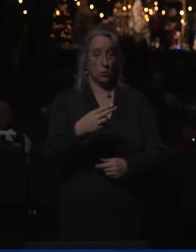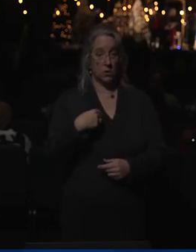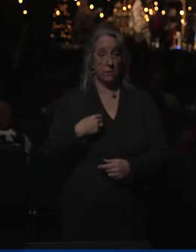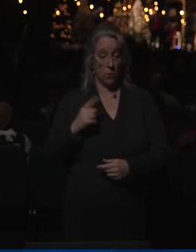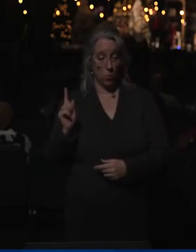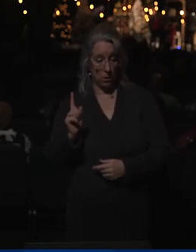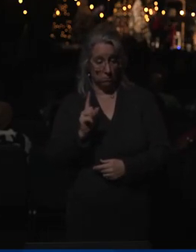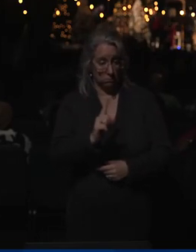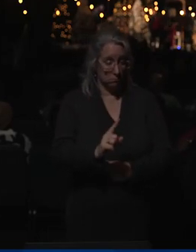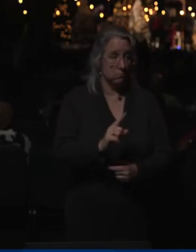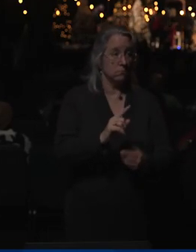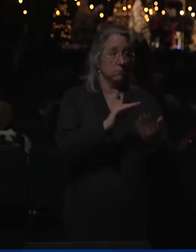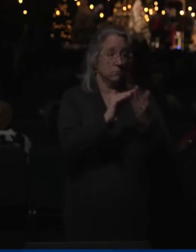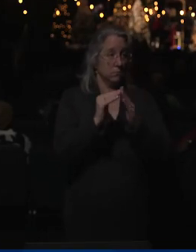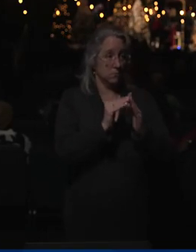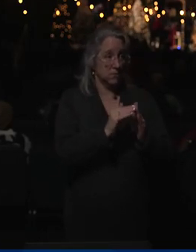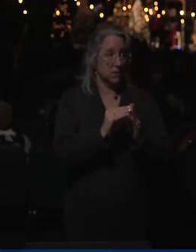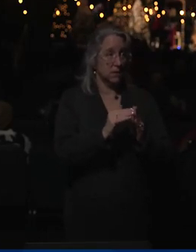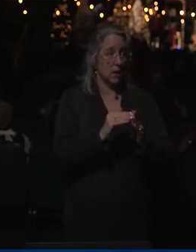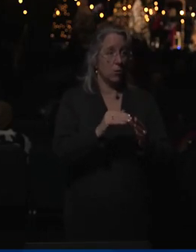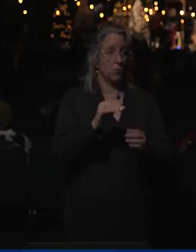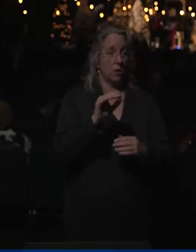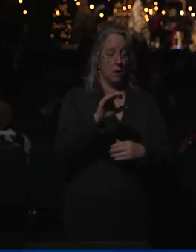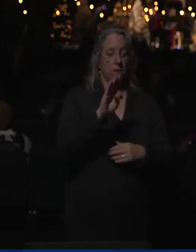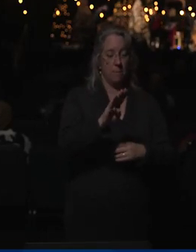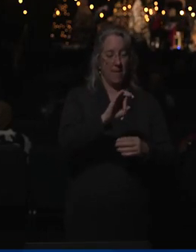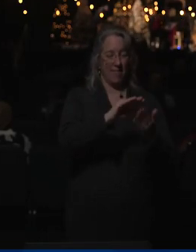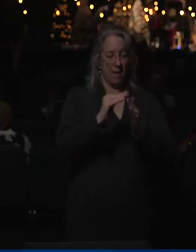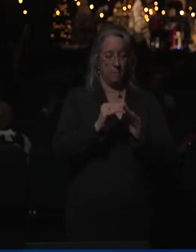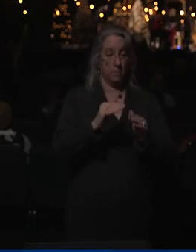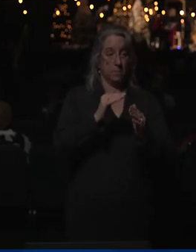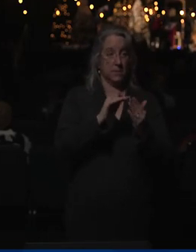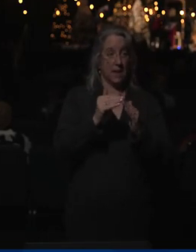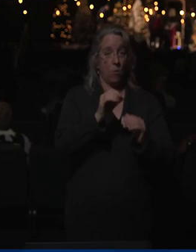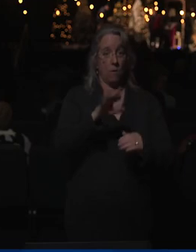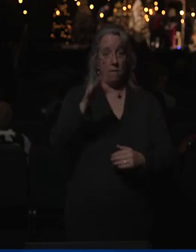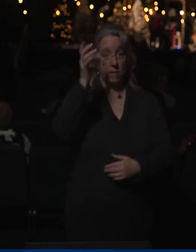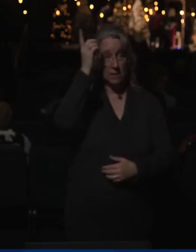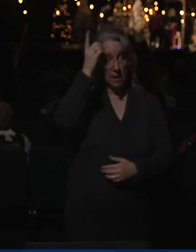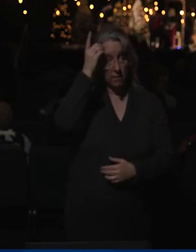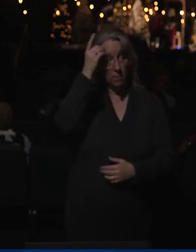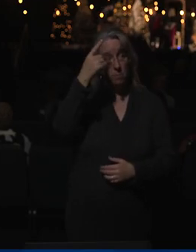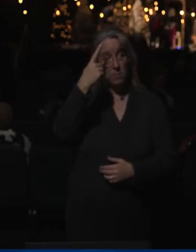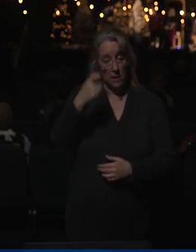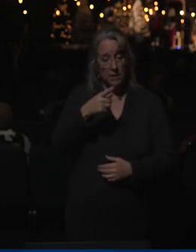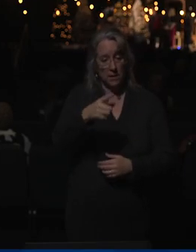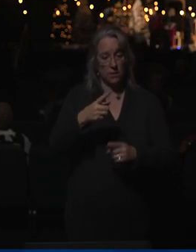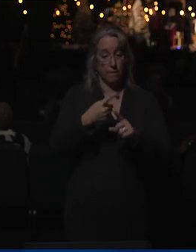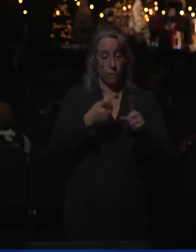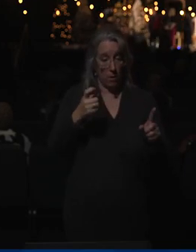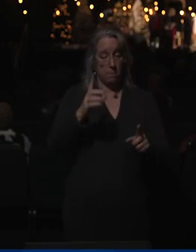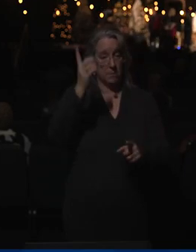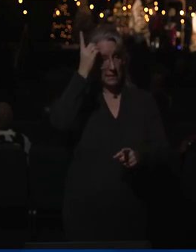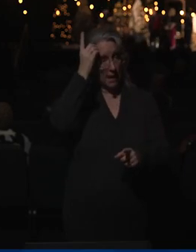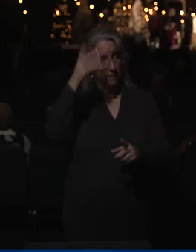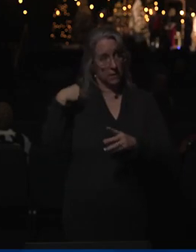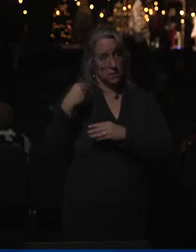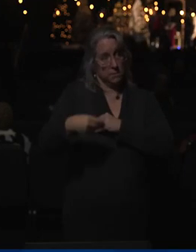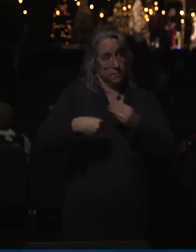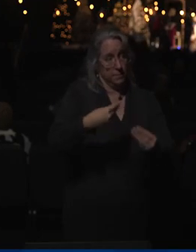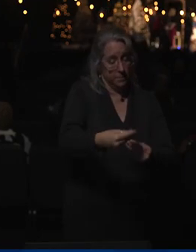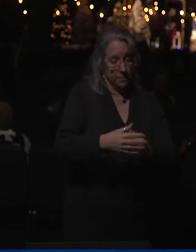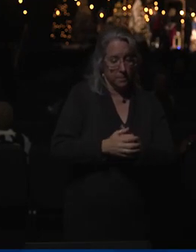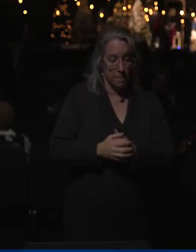Judea, to Bethlehem, the town of David, because he belonged to the house and line of David. He went